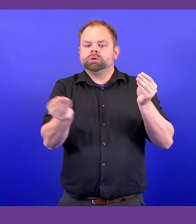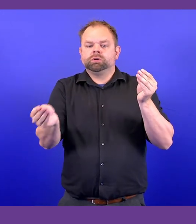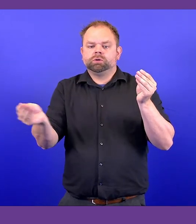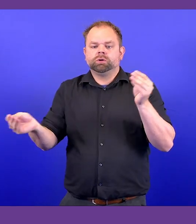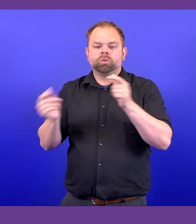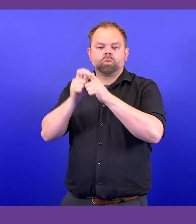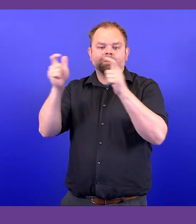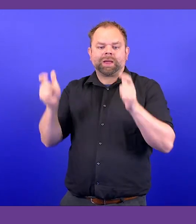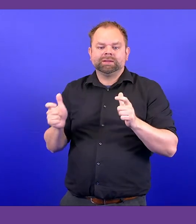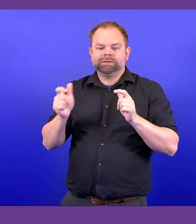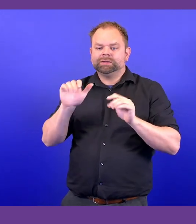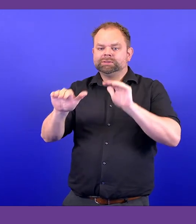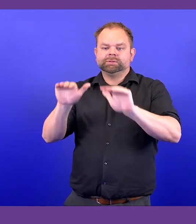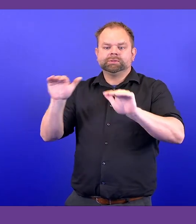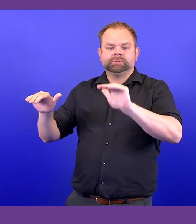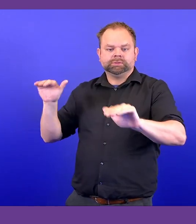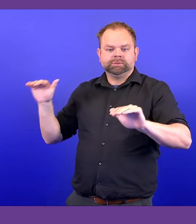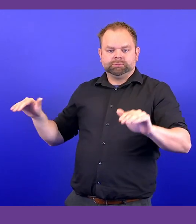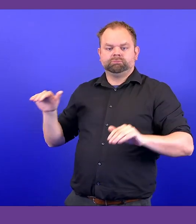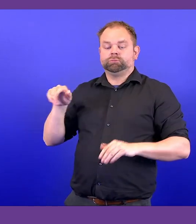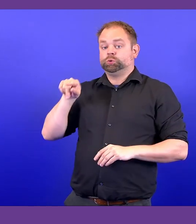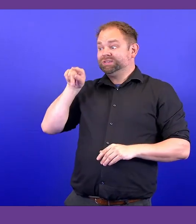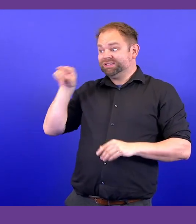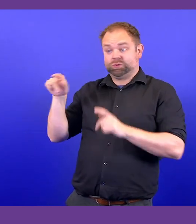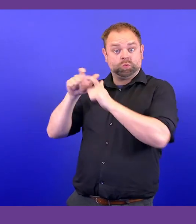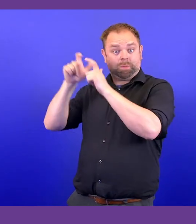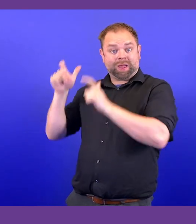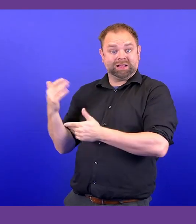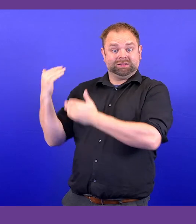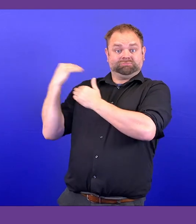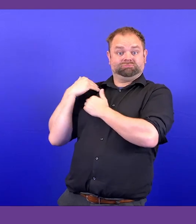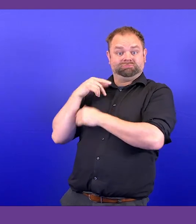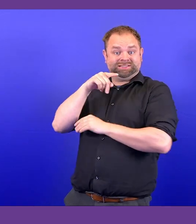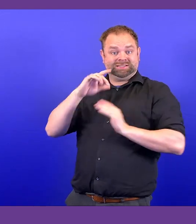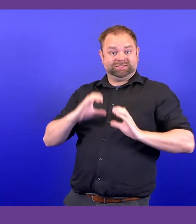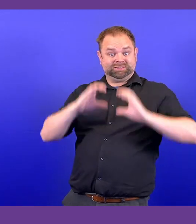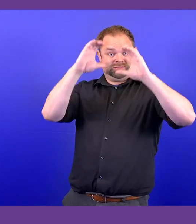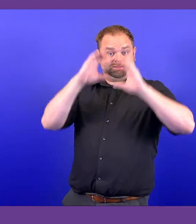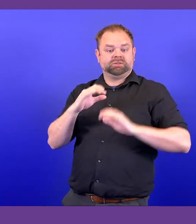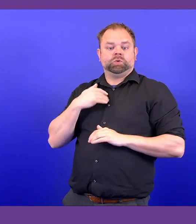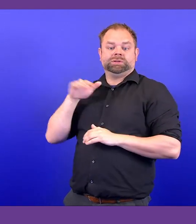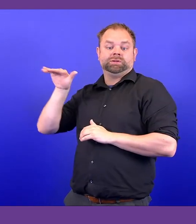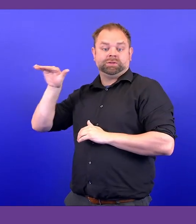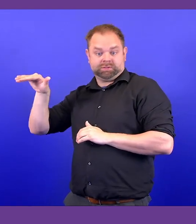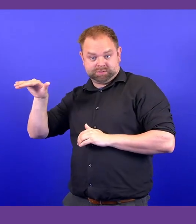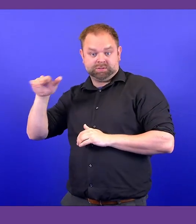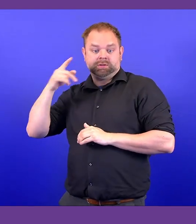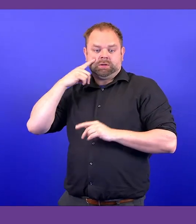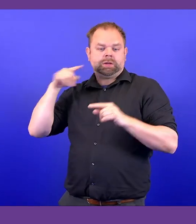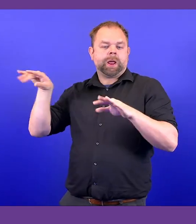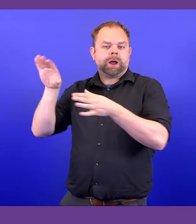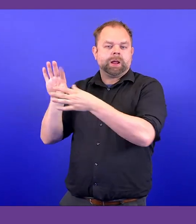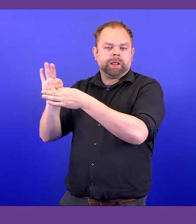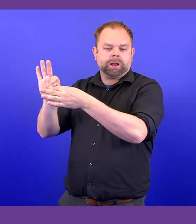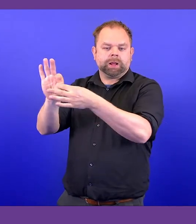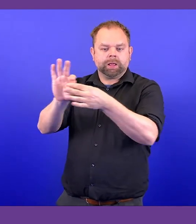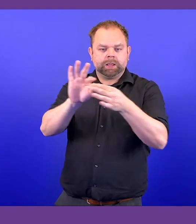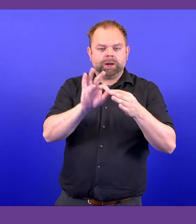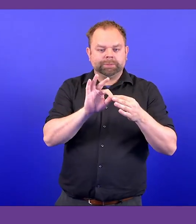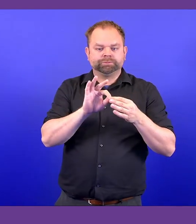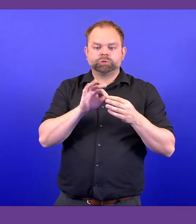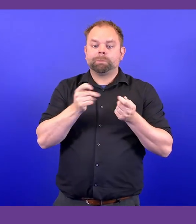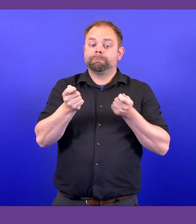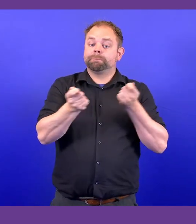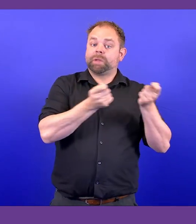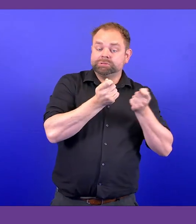cooperation. I would like to say that we are working with organization, supports, and also UITP, of course, because